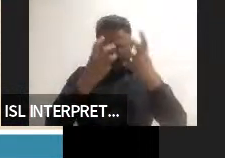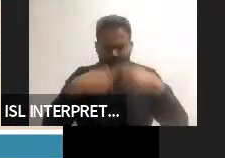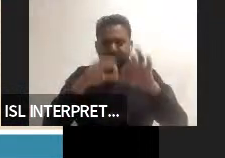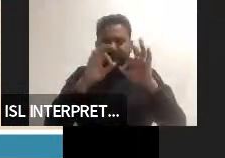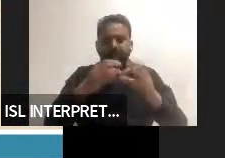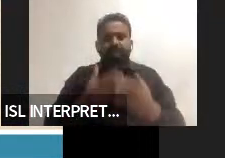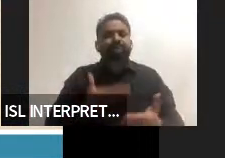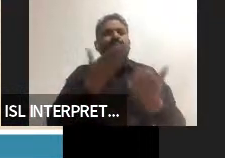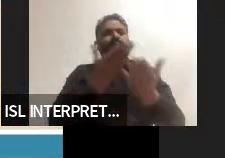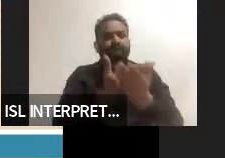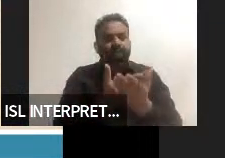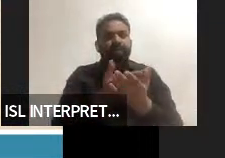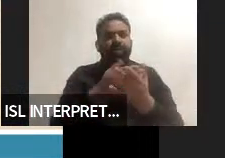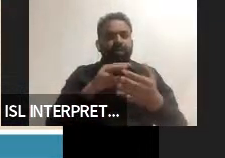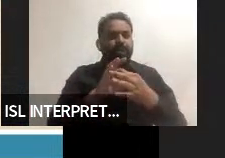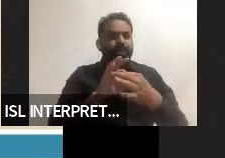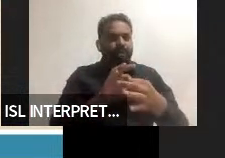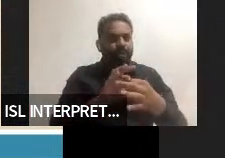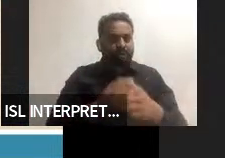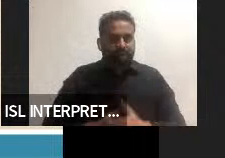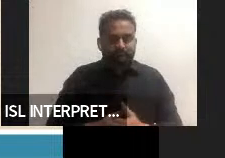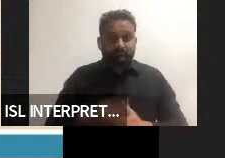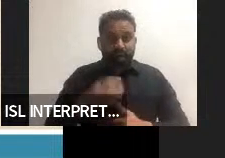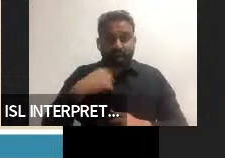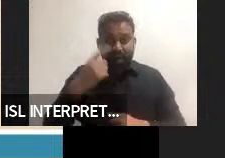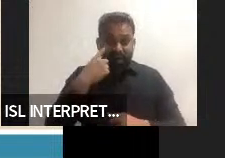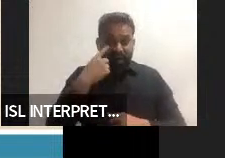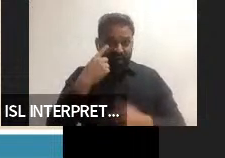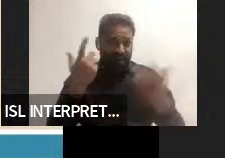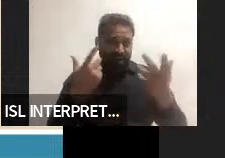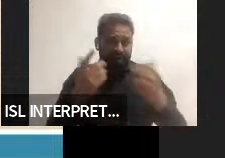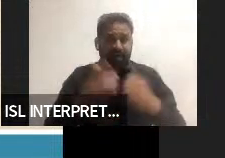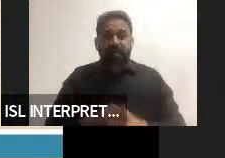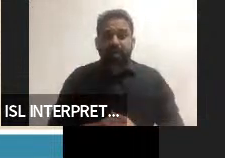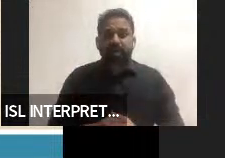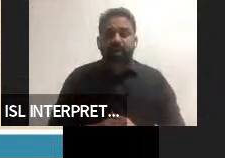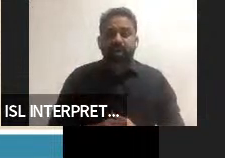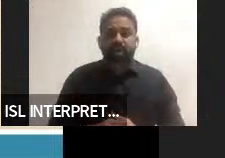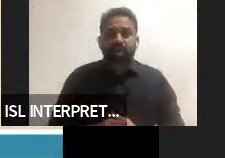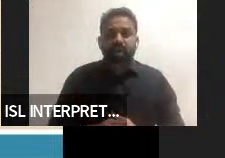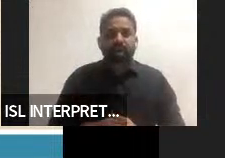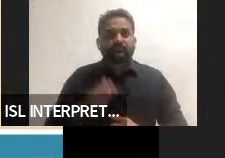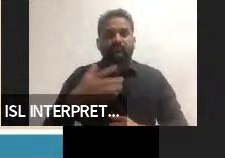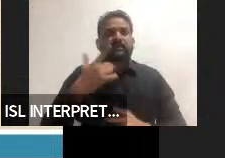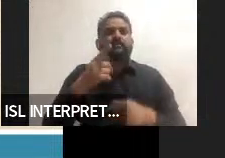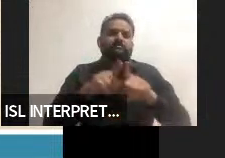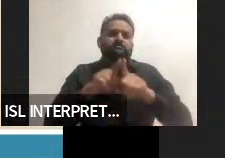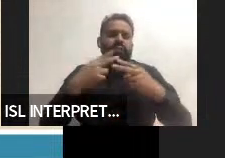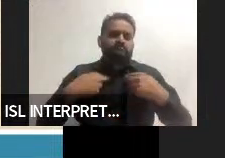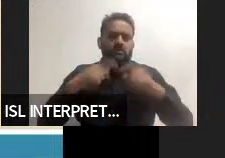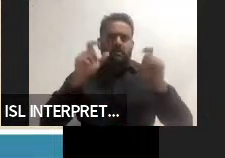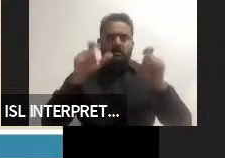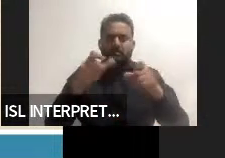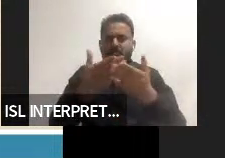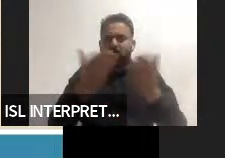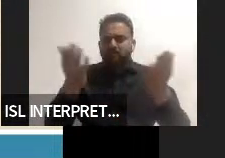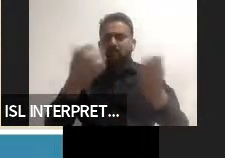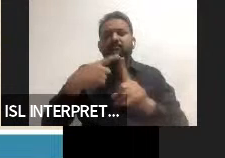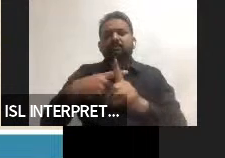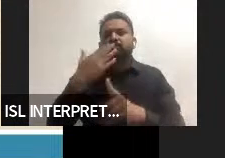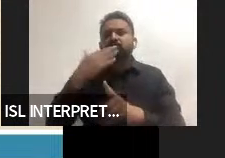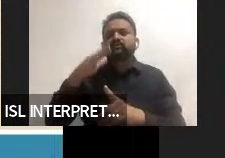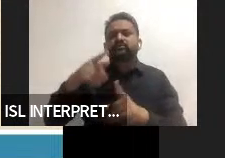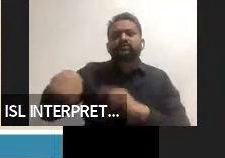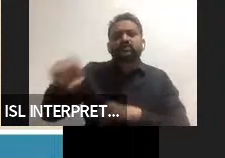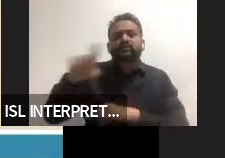relief. Now we see also that like a lawyer, even the students, they sign the